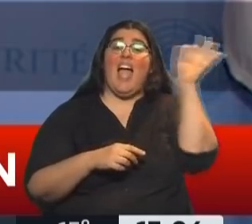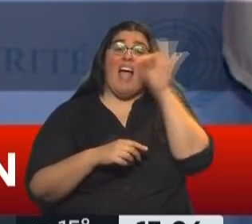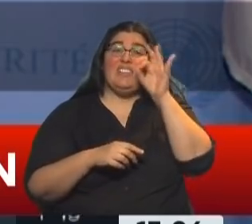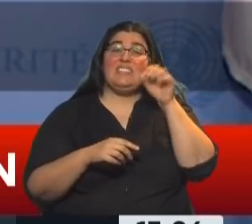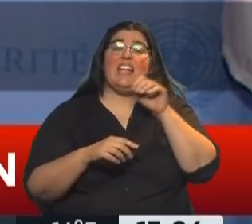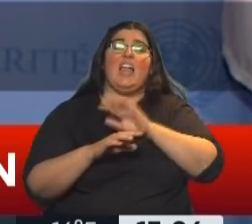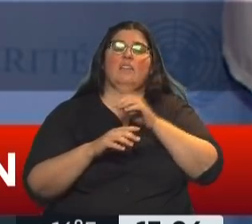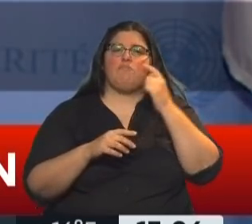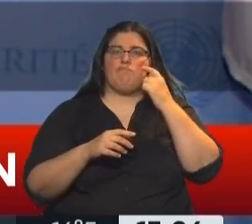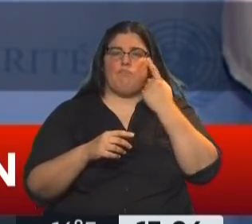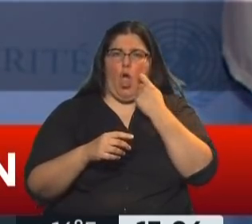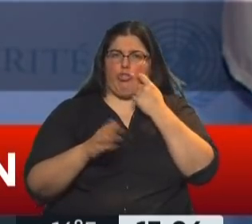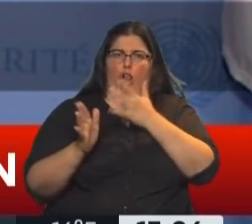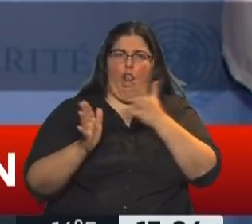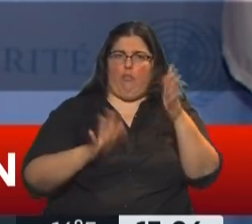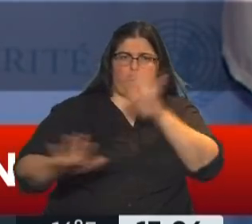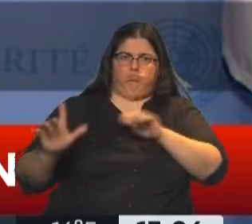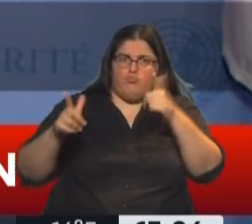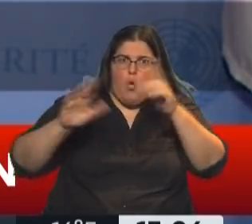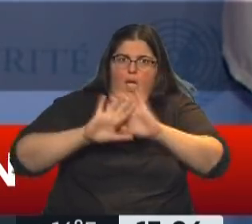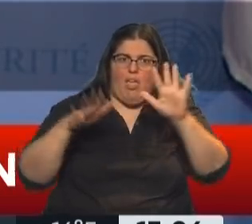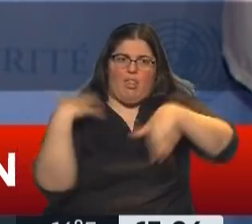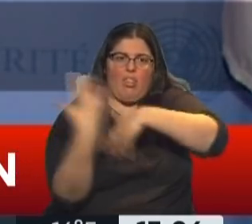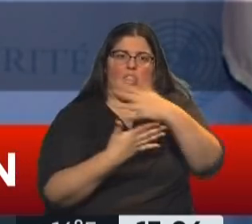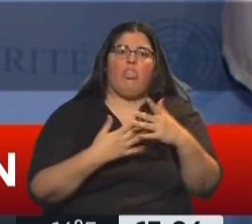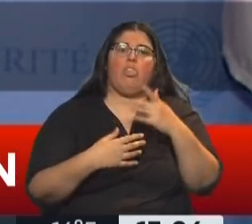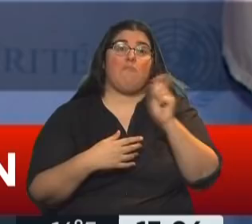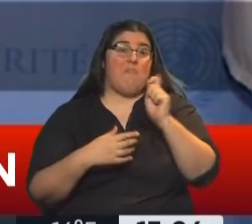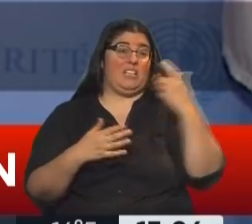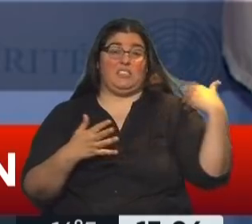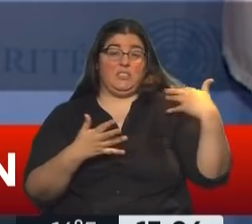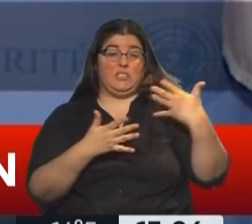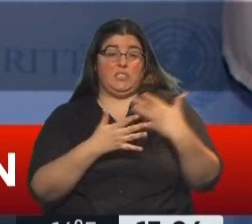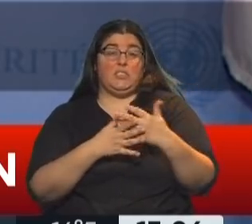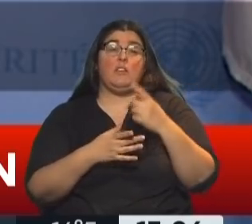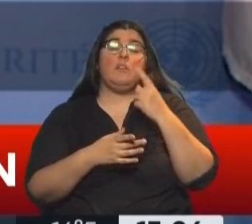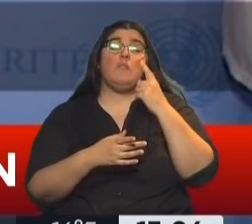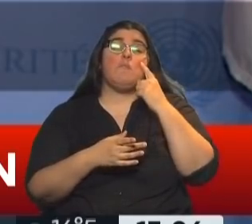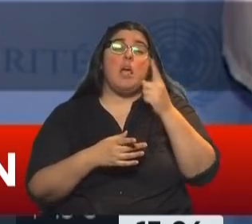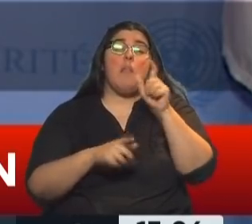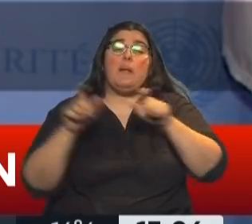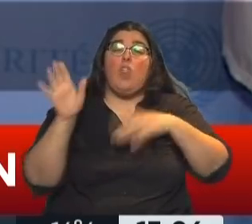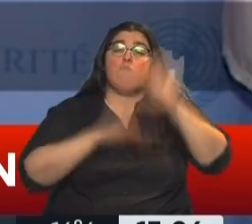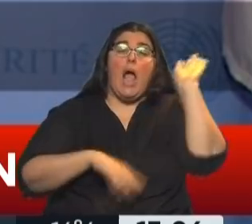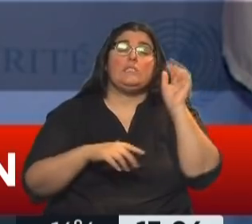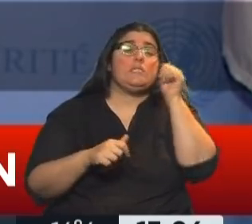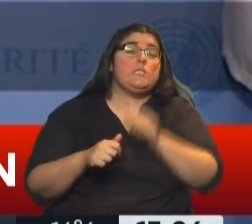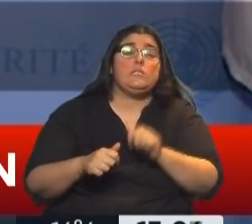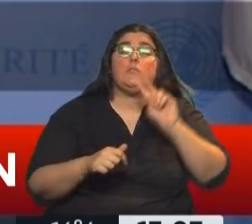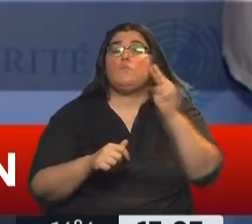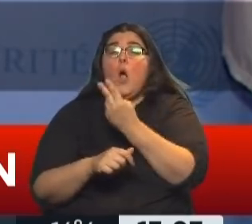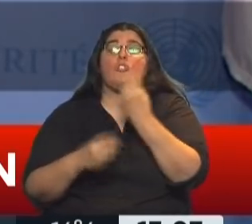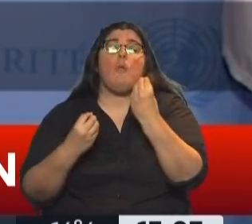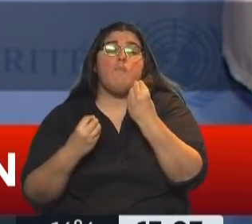is spinning out of control. In the last months alone, more than 1,000 people have been killed or injured from